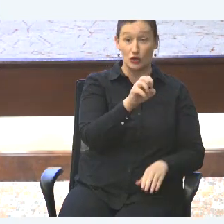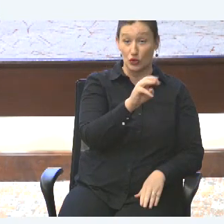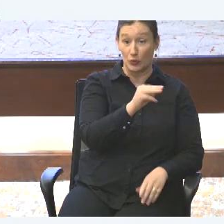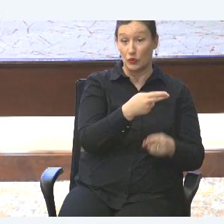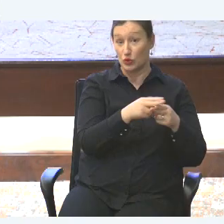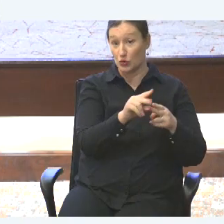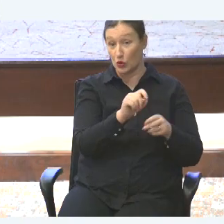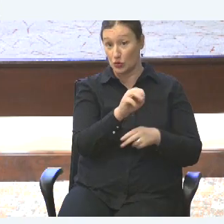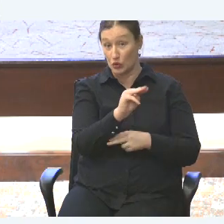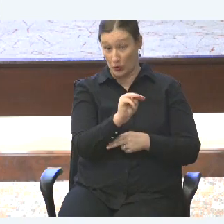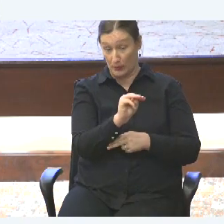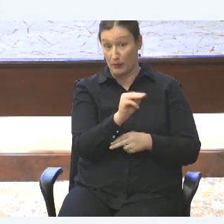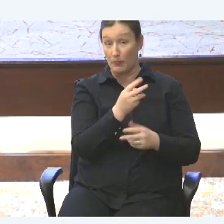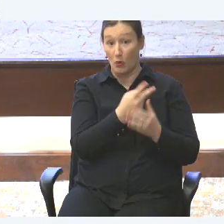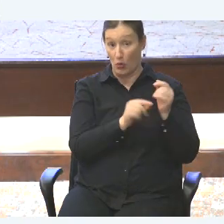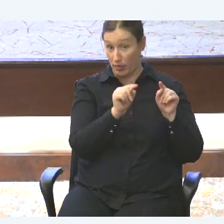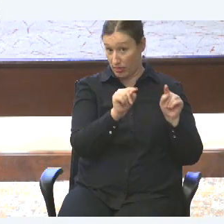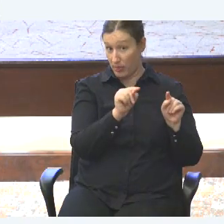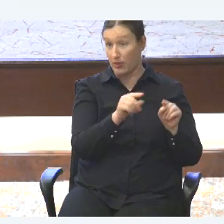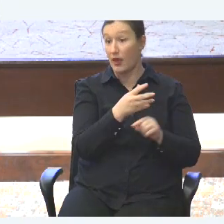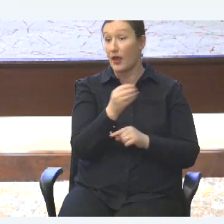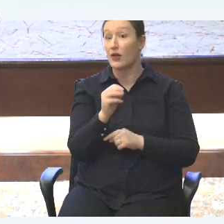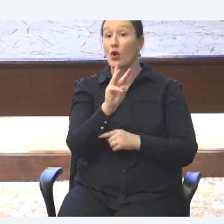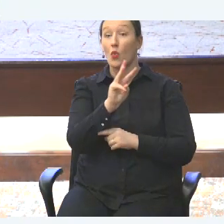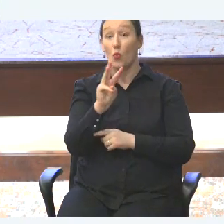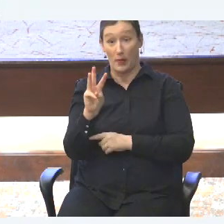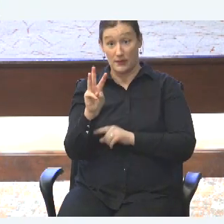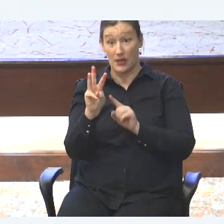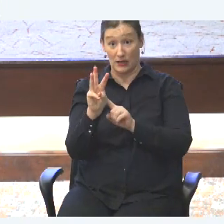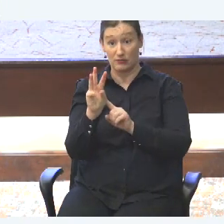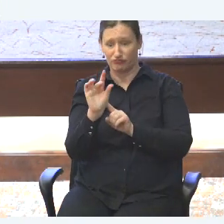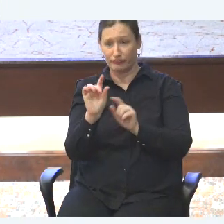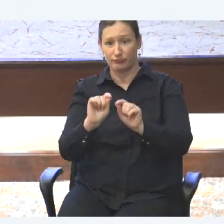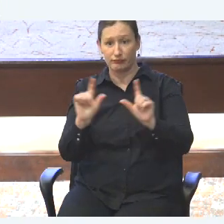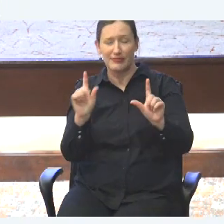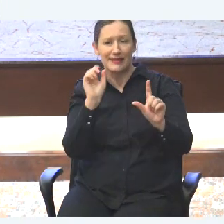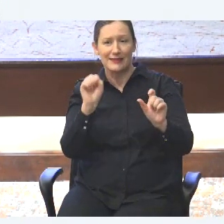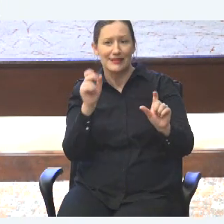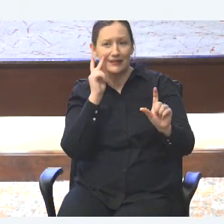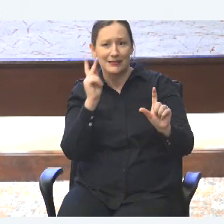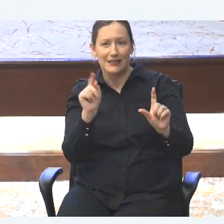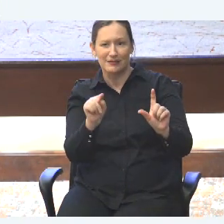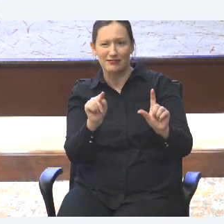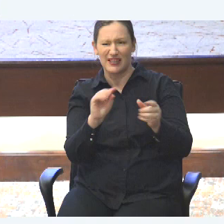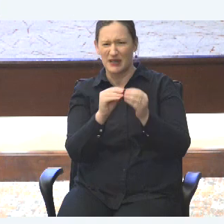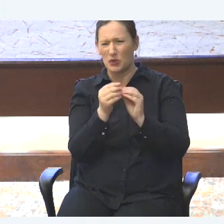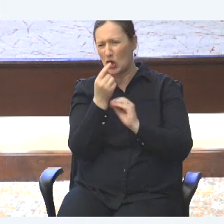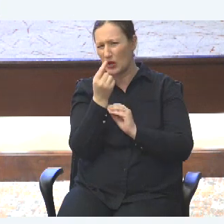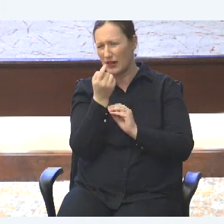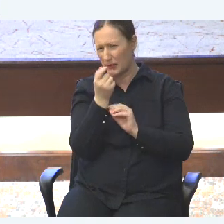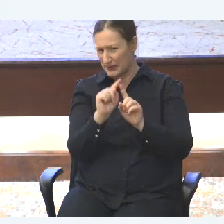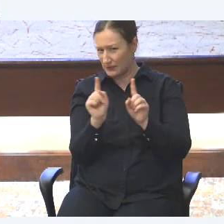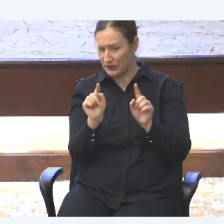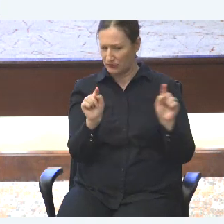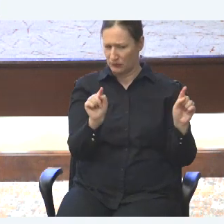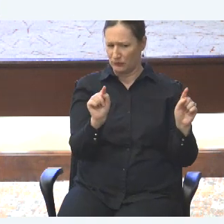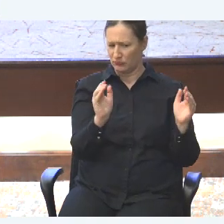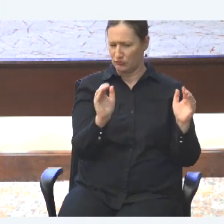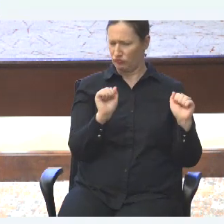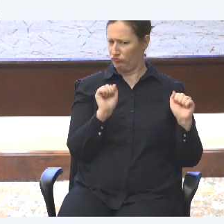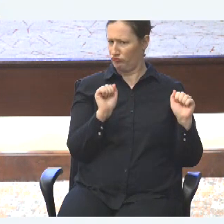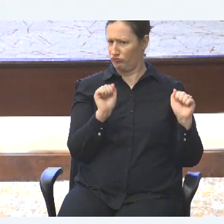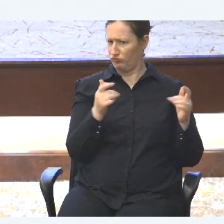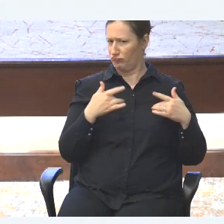kennels. On our website dashboard, if you go check that out, the number does look a little different. We've further defined this